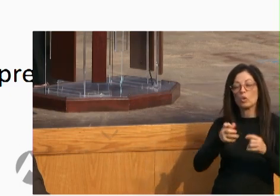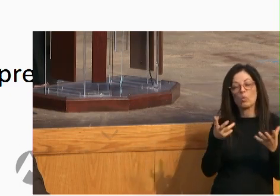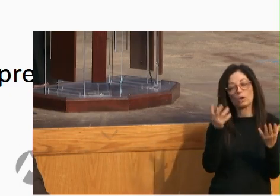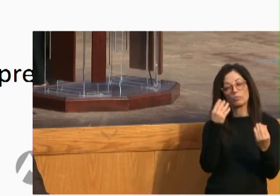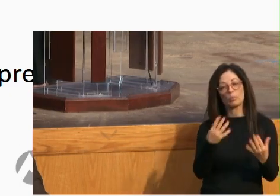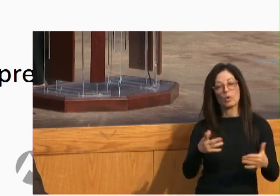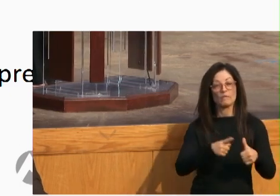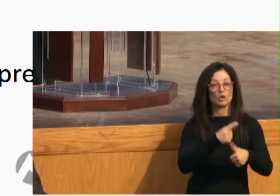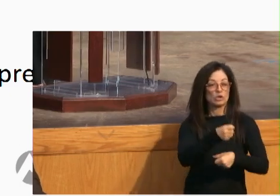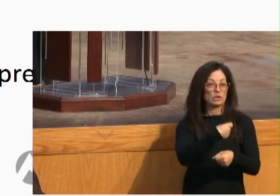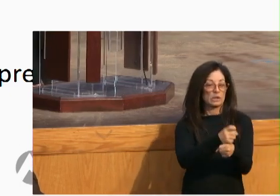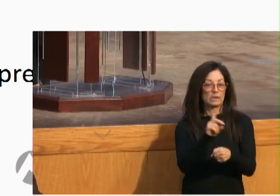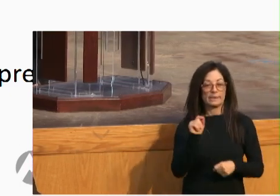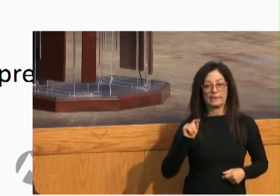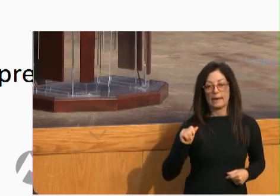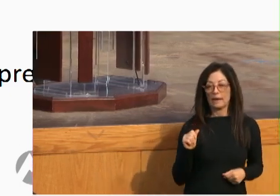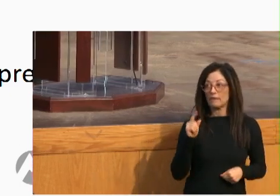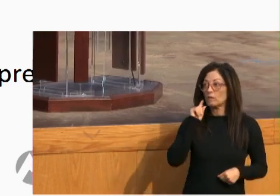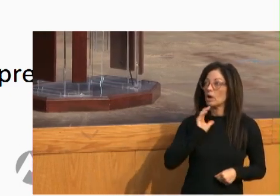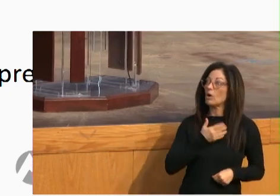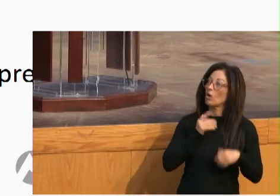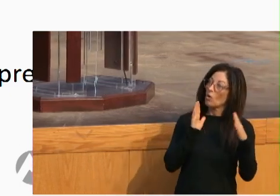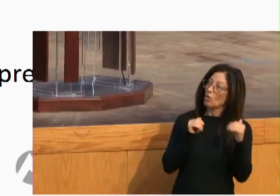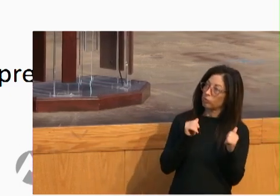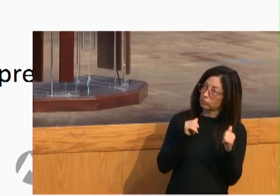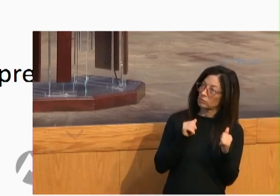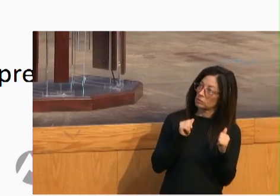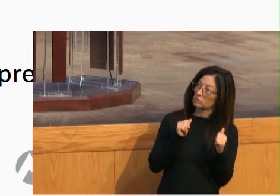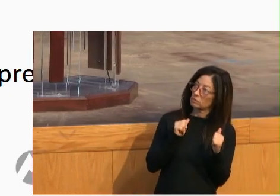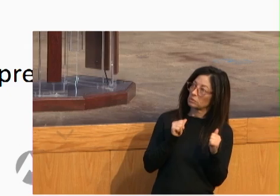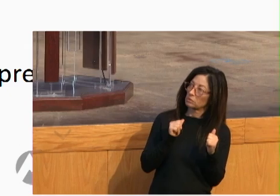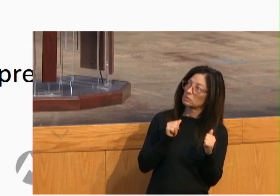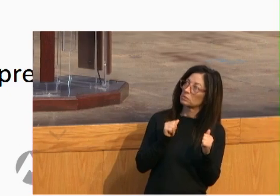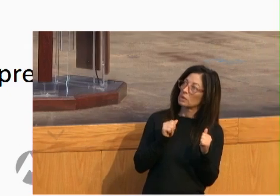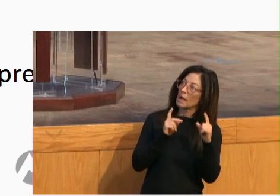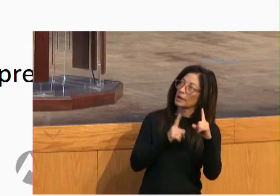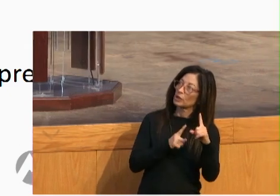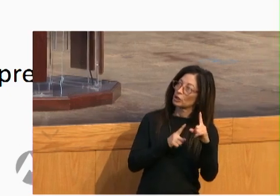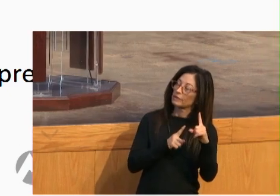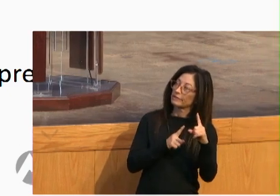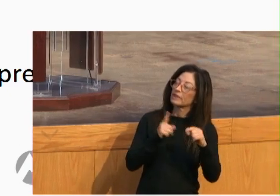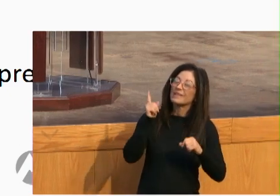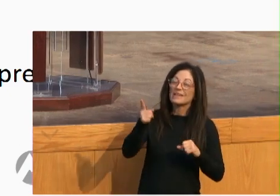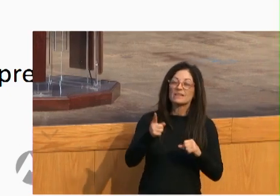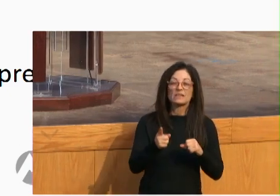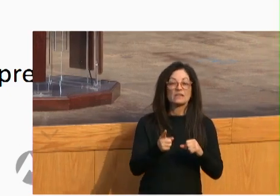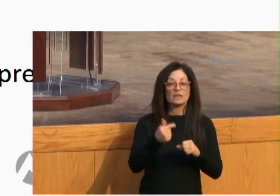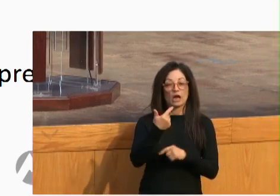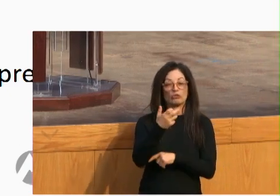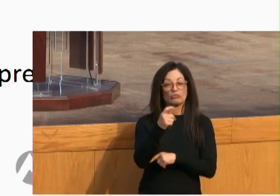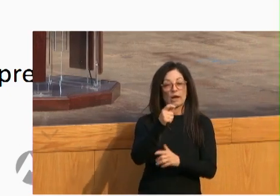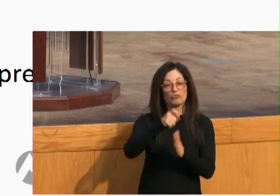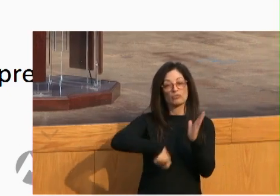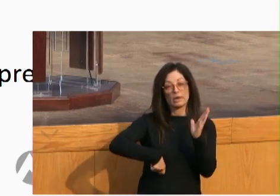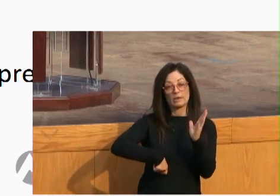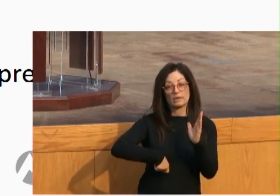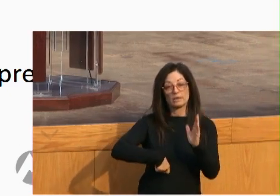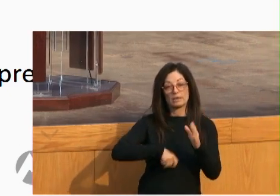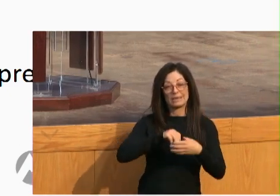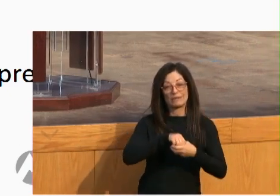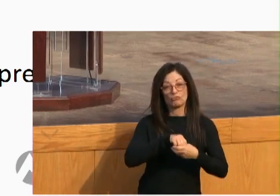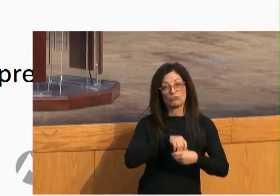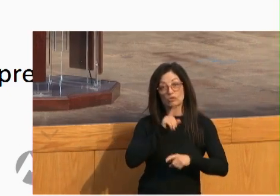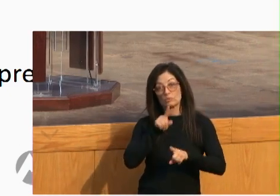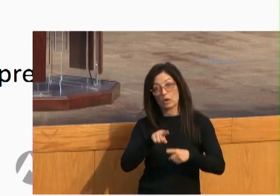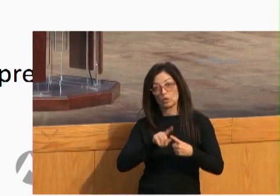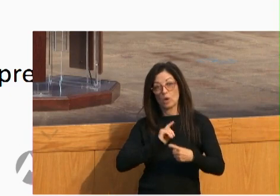first-year data for our HOPE initiative. So this was a grant that was written in response to our